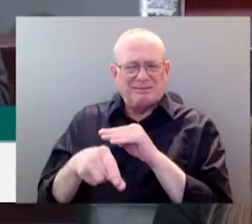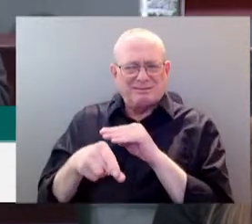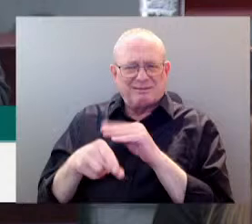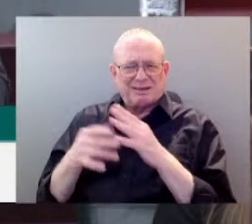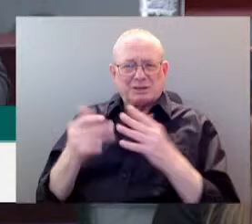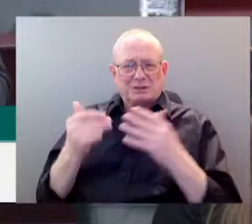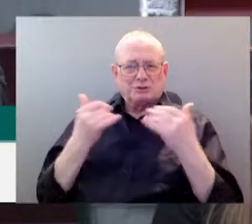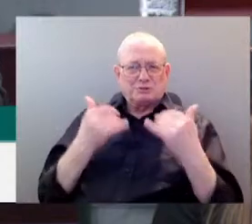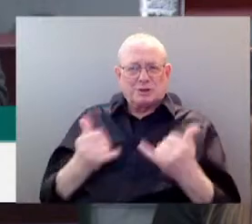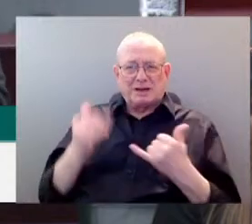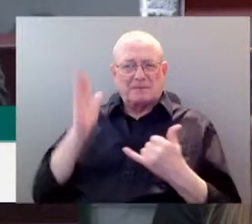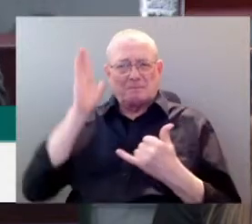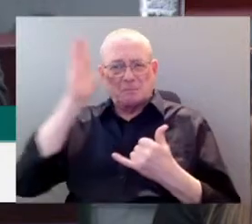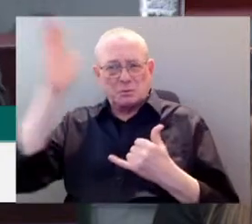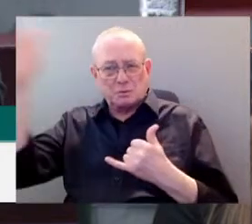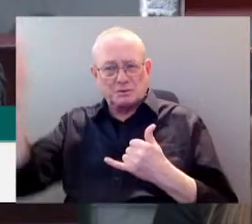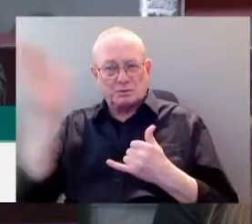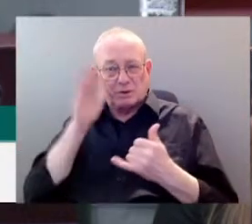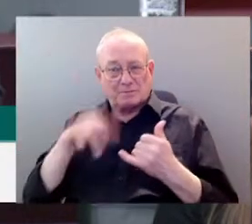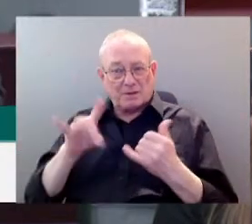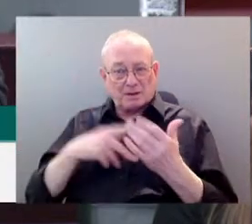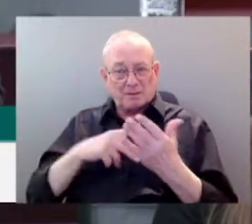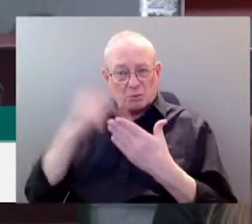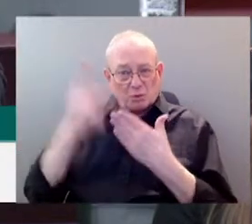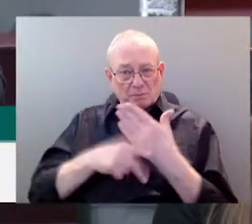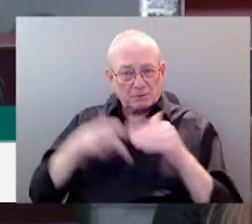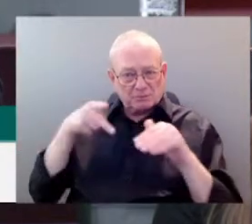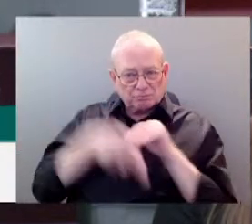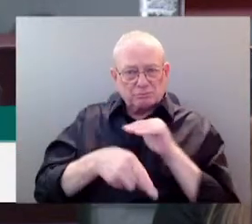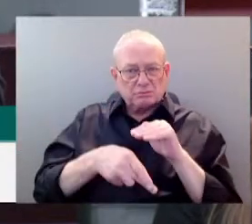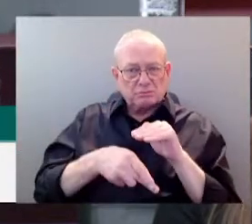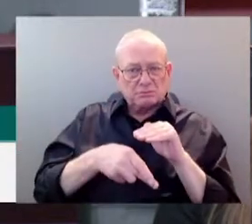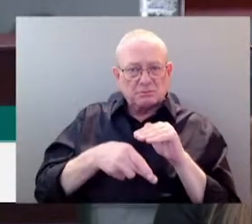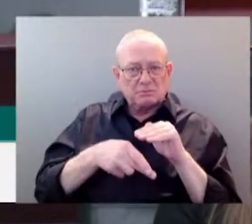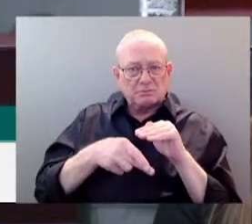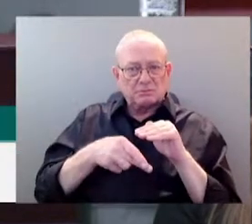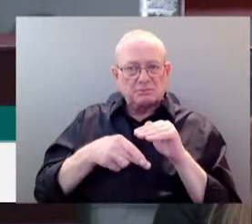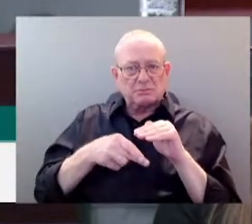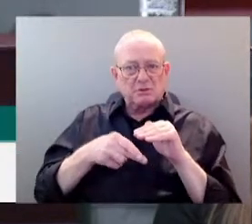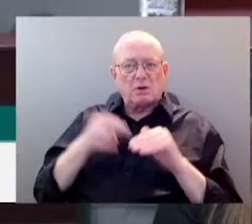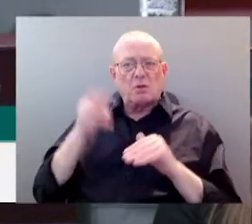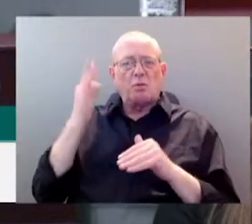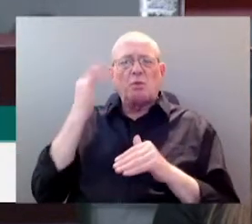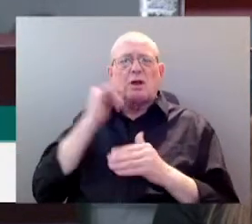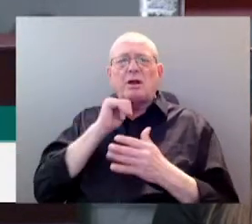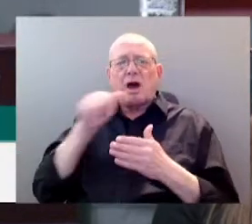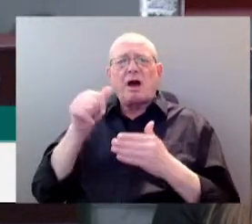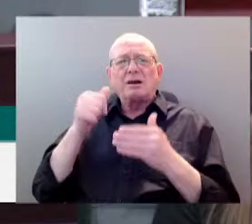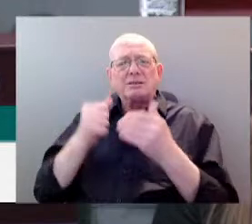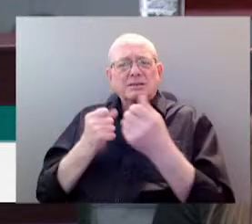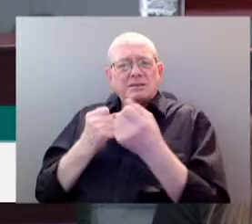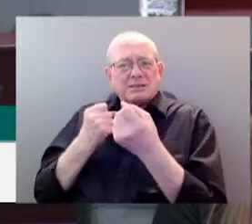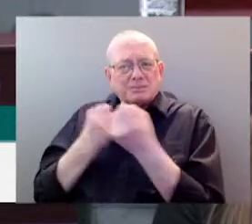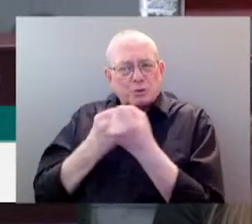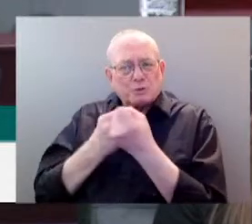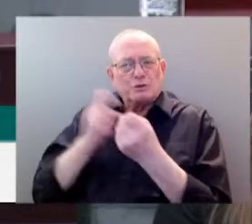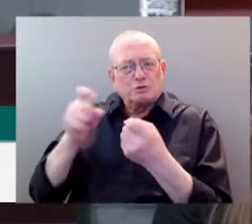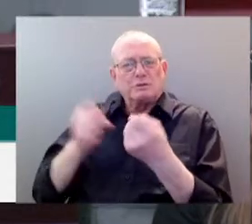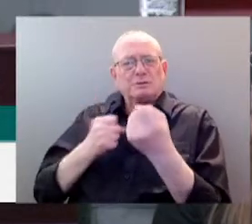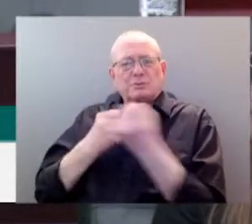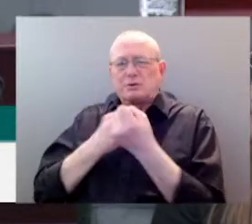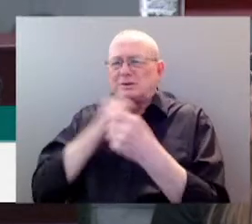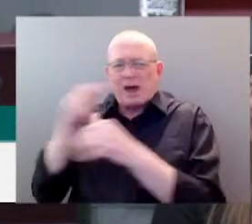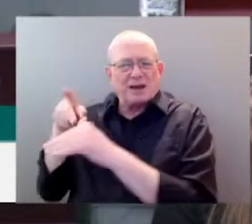are accessible to the community we should be supporting these programs not cutting them Why Can't This government